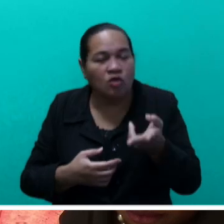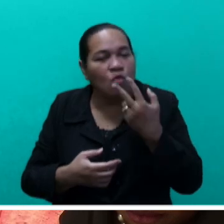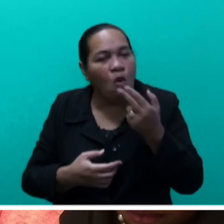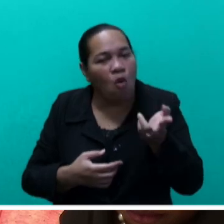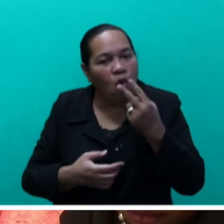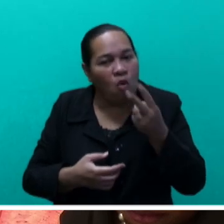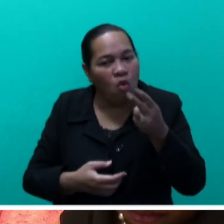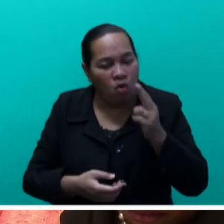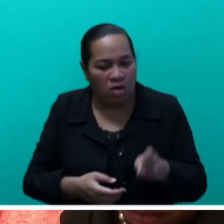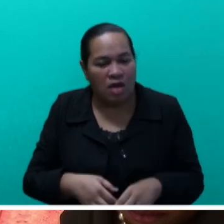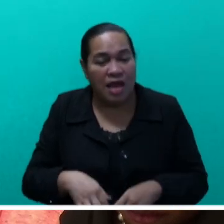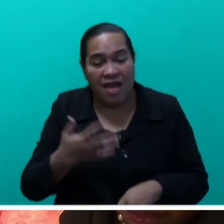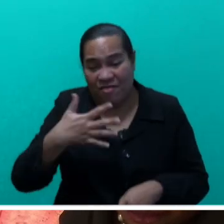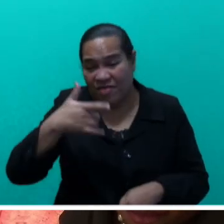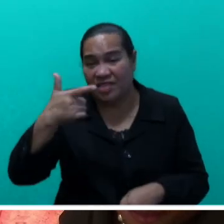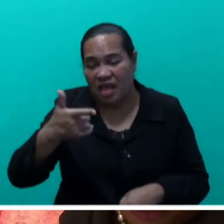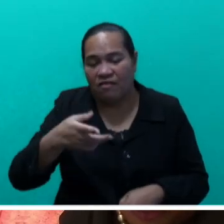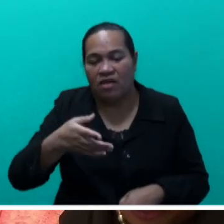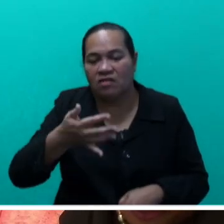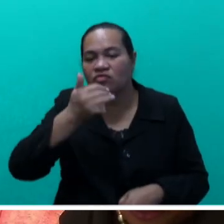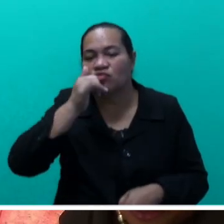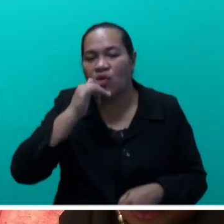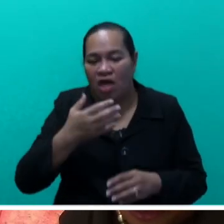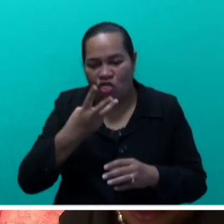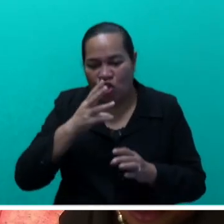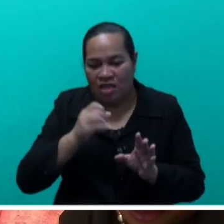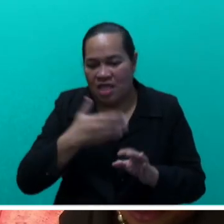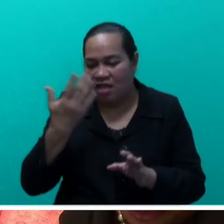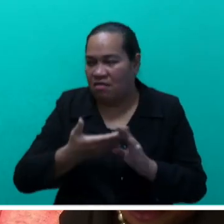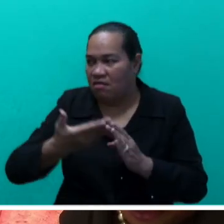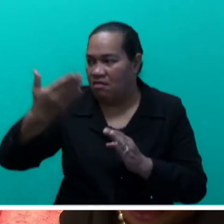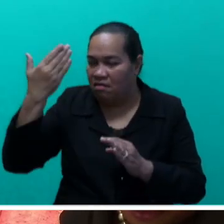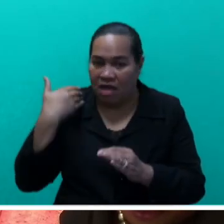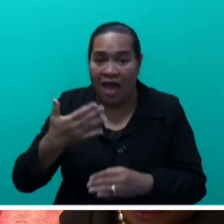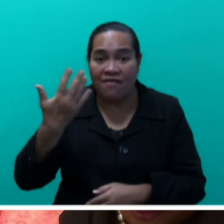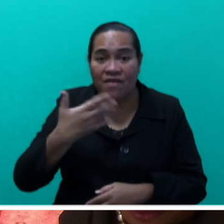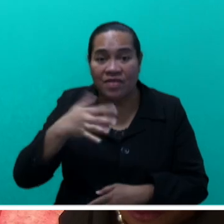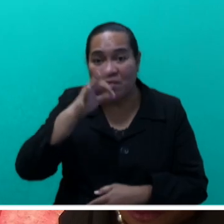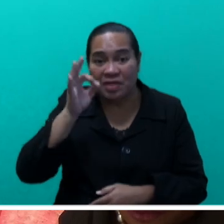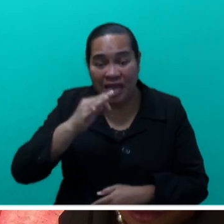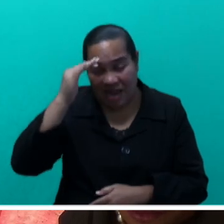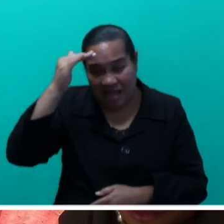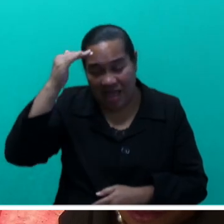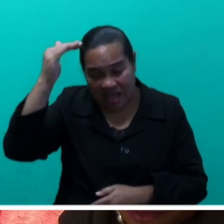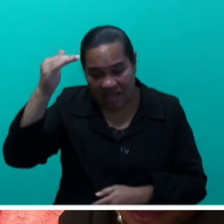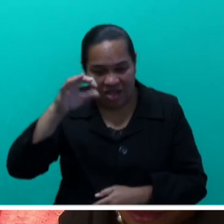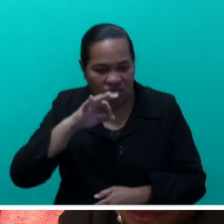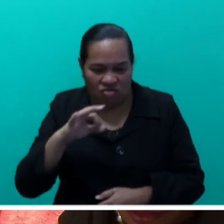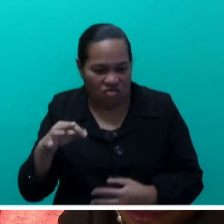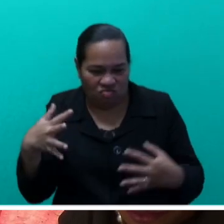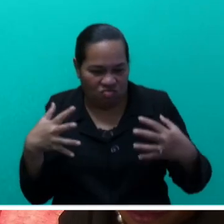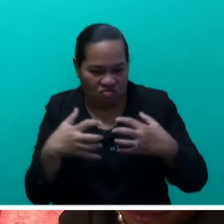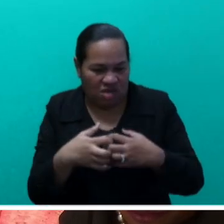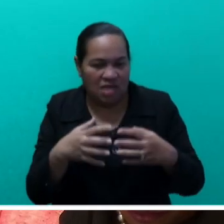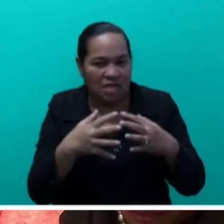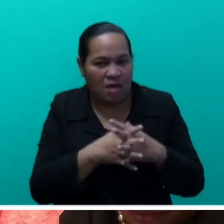15.7% of adults consumed alcohol within the past 30 days. 15% of adults do not meet the WHO